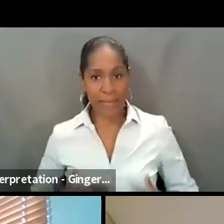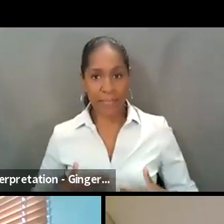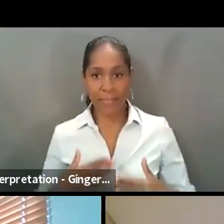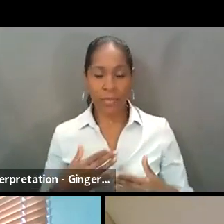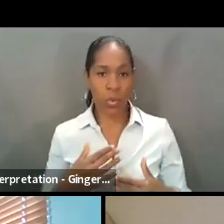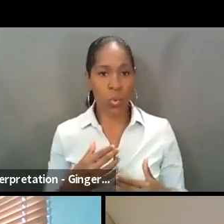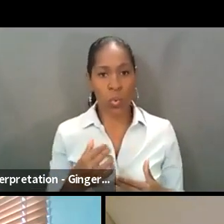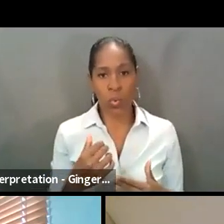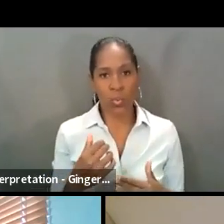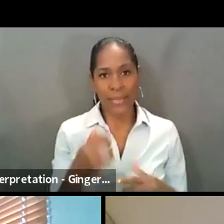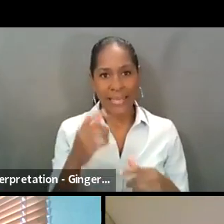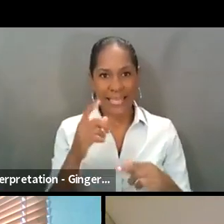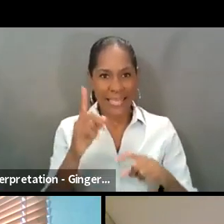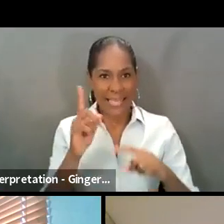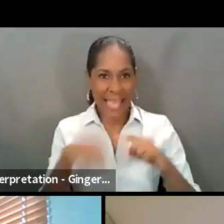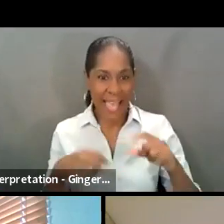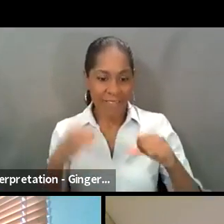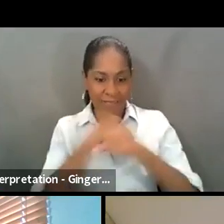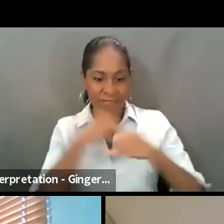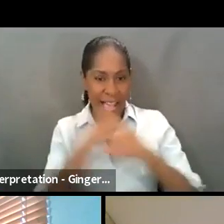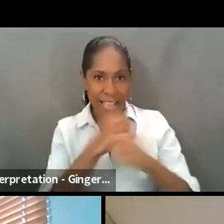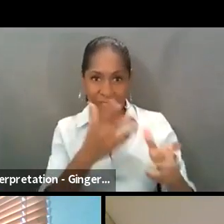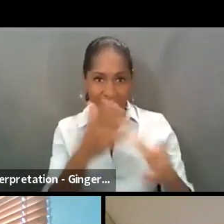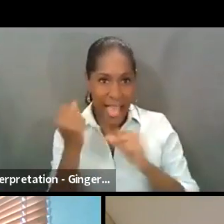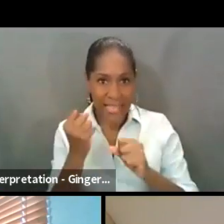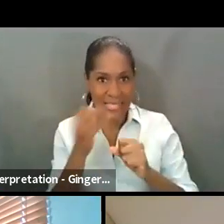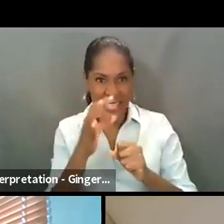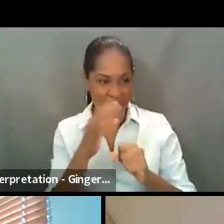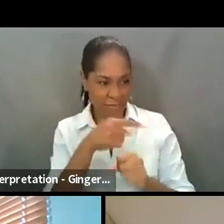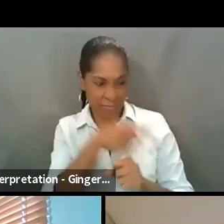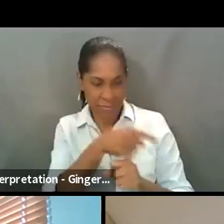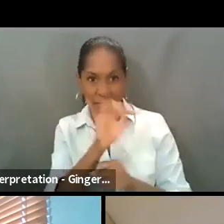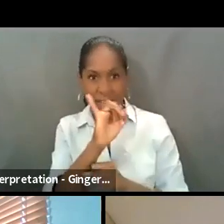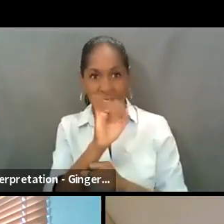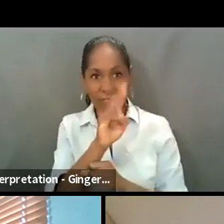quickly if it's never seen the virus before. It's kind of like,